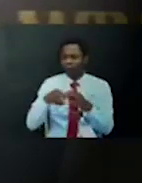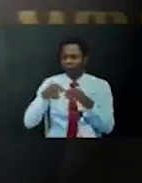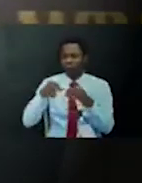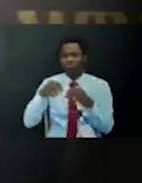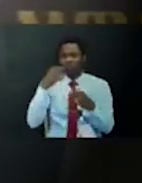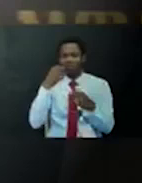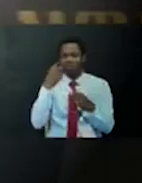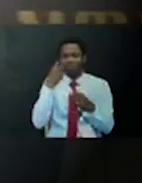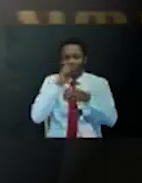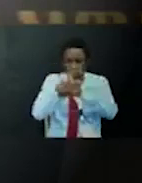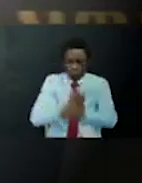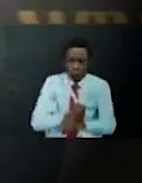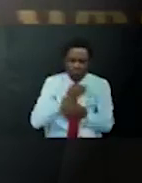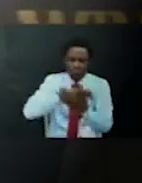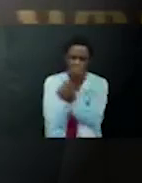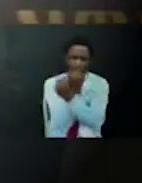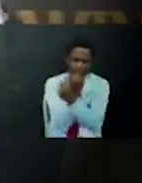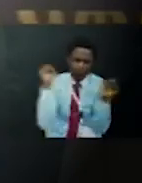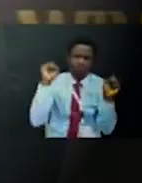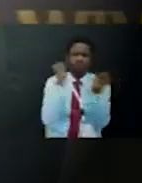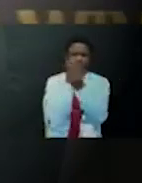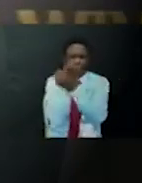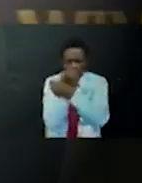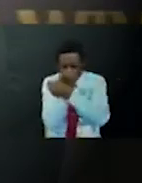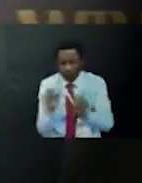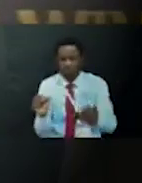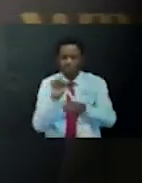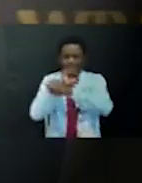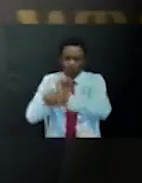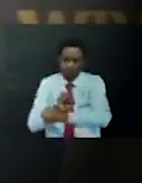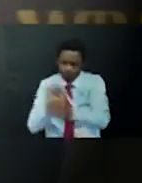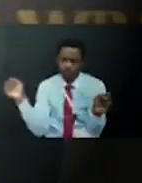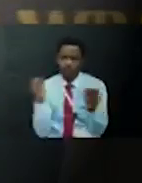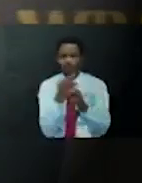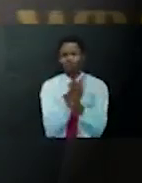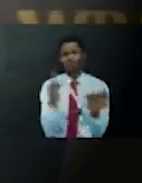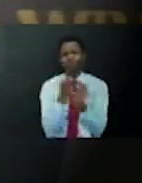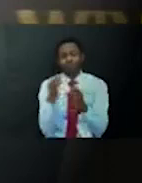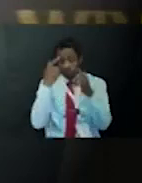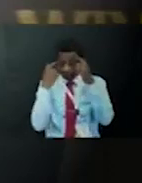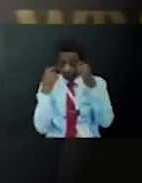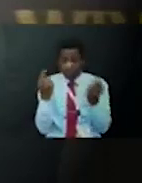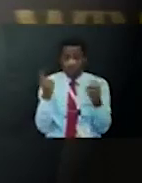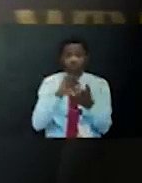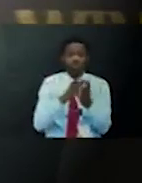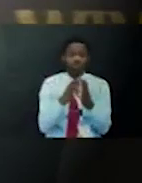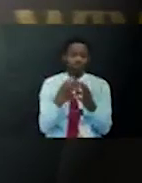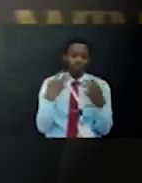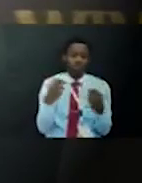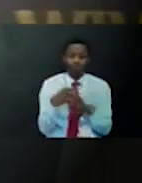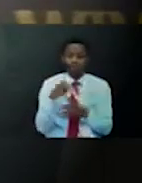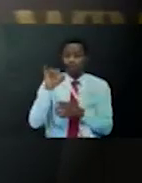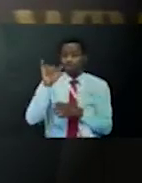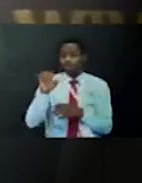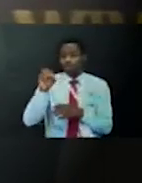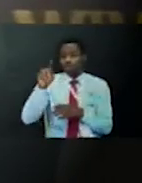it will be broken. It will be broken because of the fatness. Now the yoke is supposed to hold a bullock's